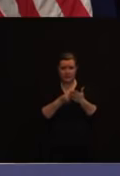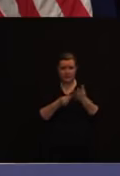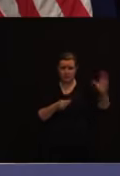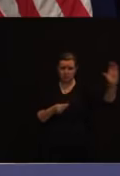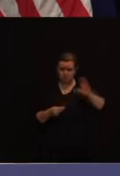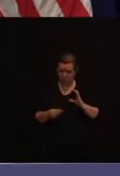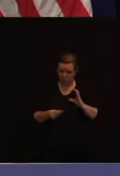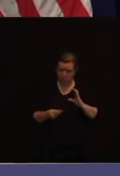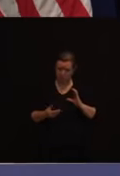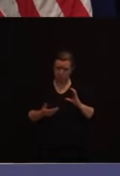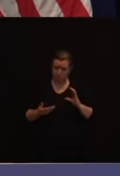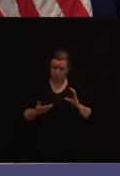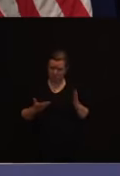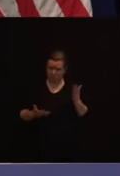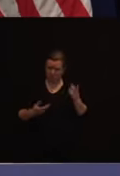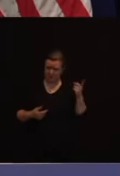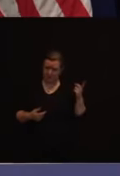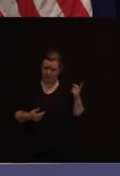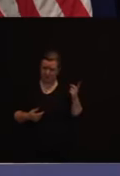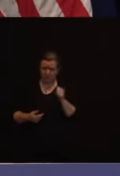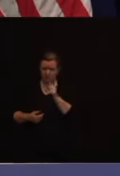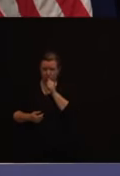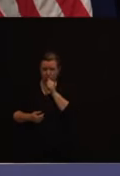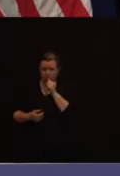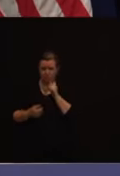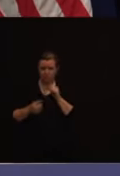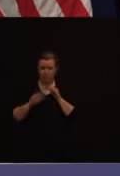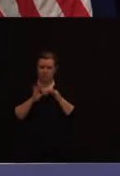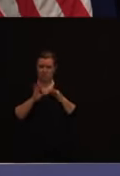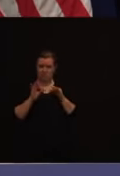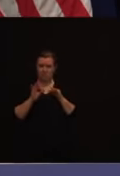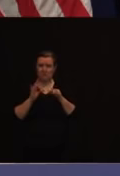in private that gives any indication of stronger support from him?